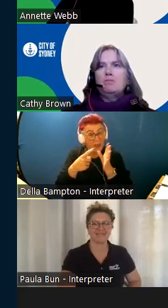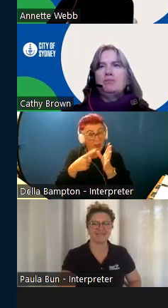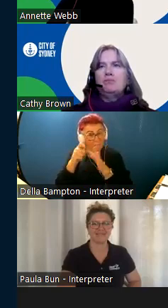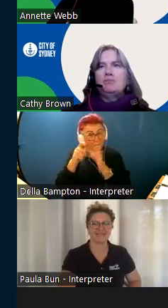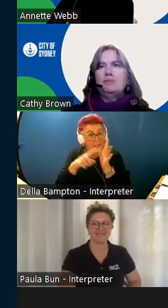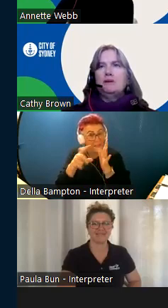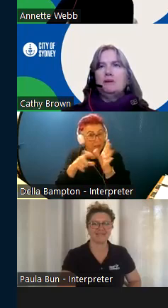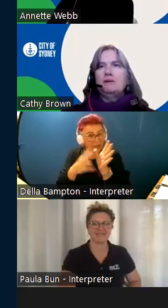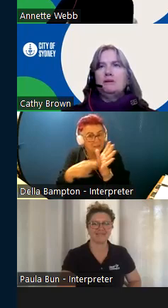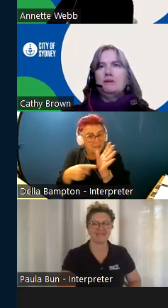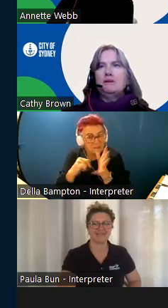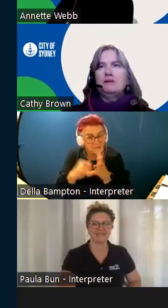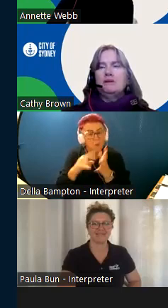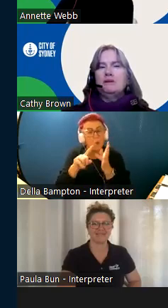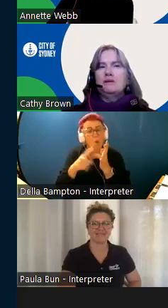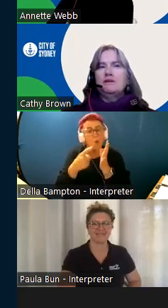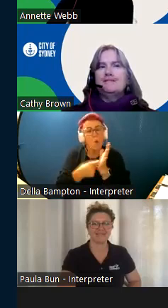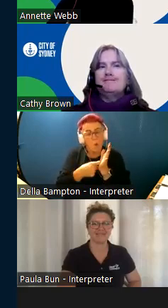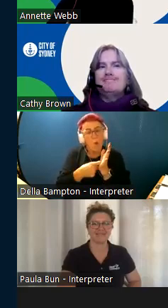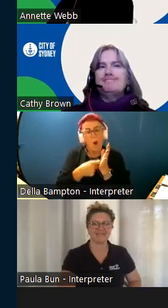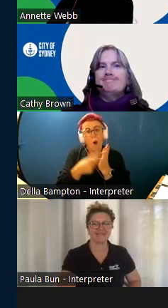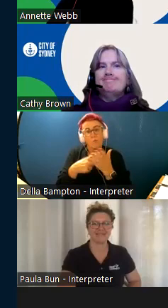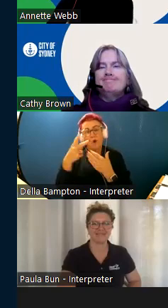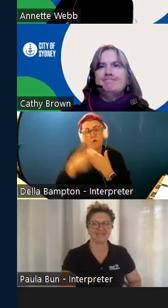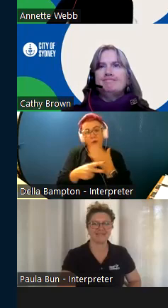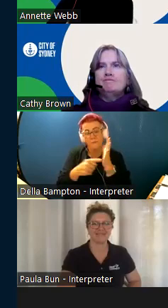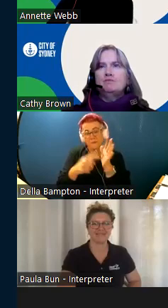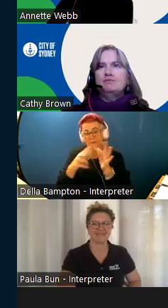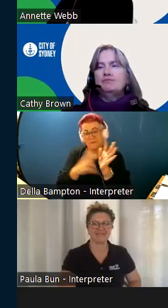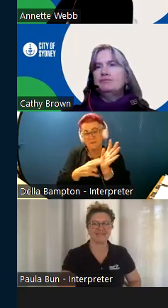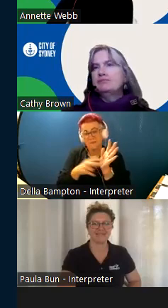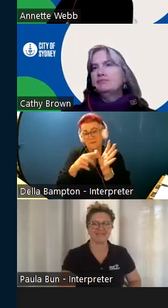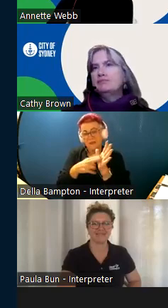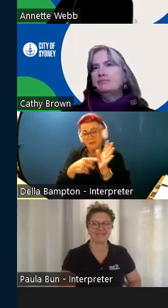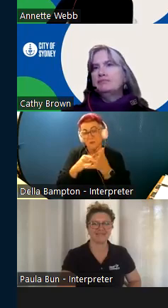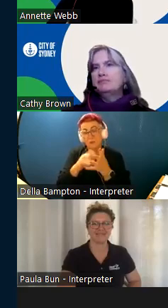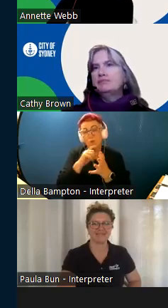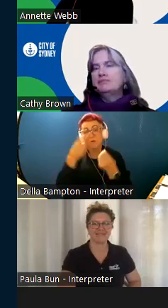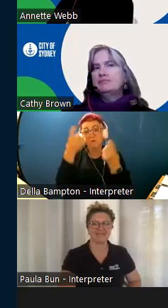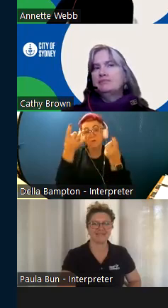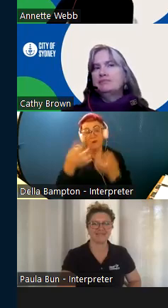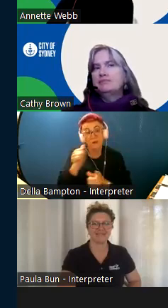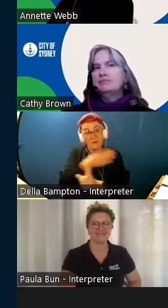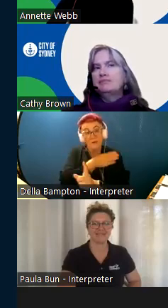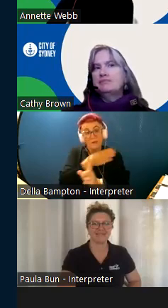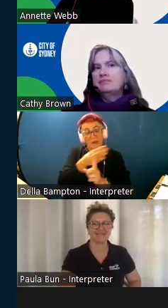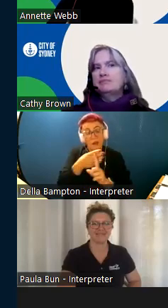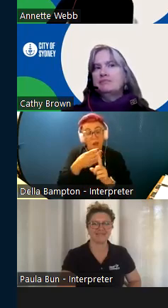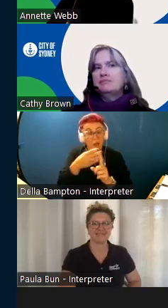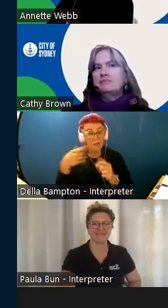or previous program tenants, people that have been successful in applying?